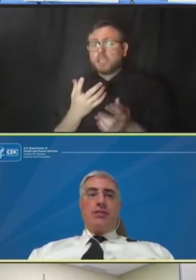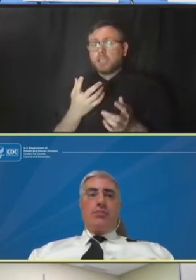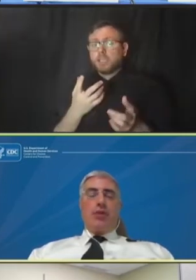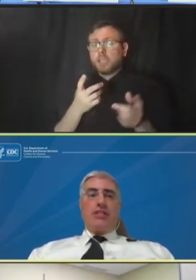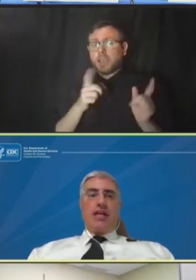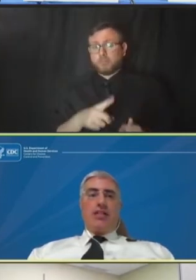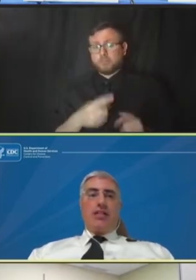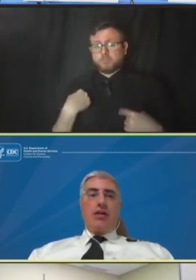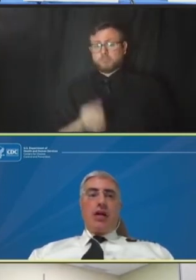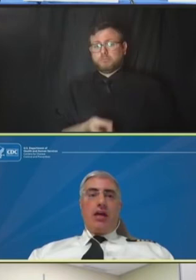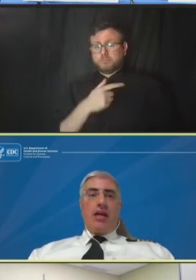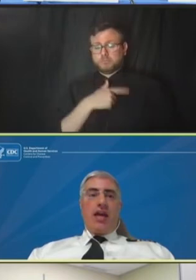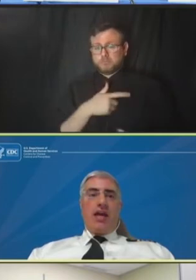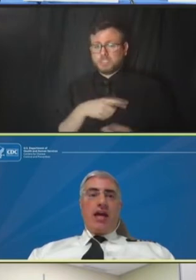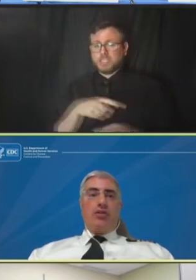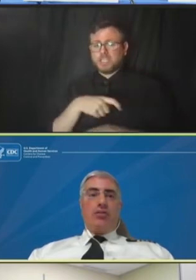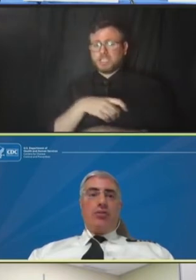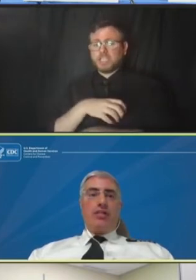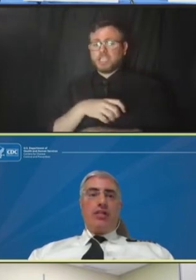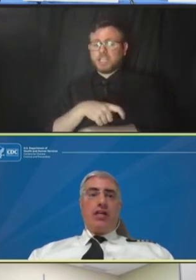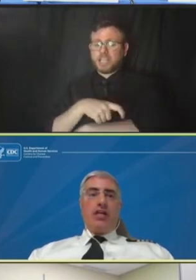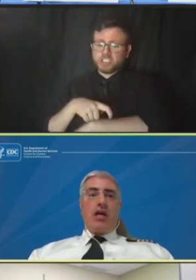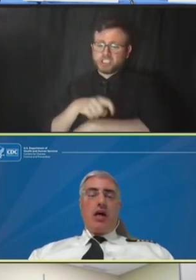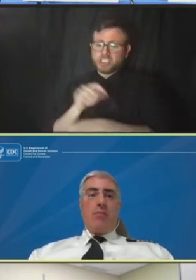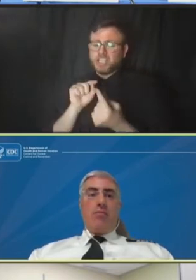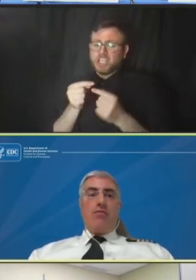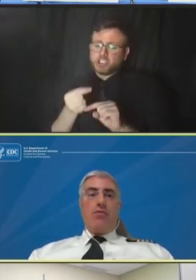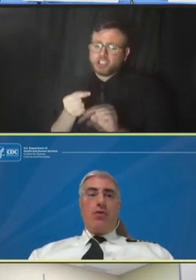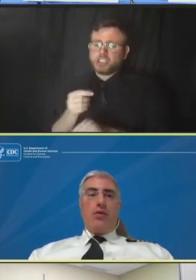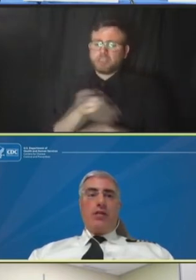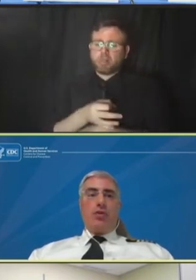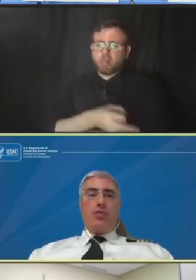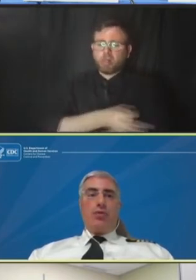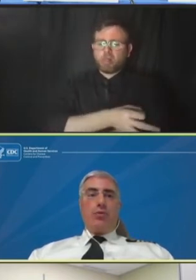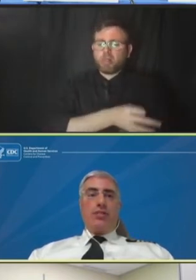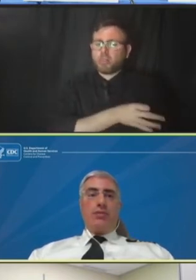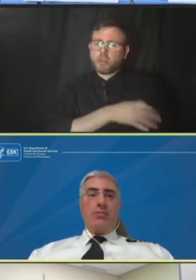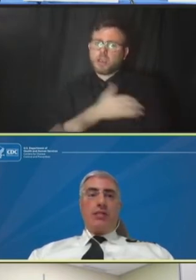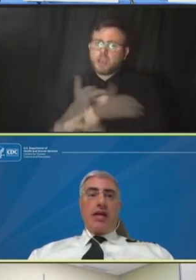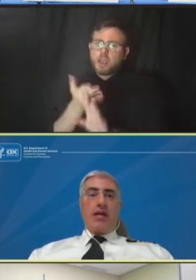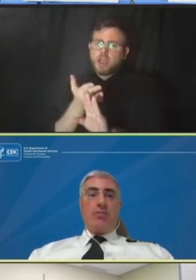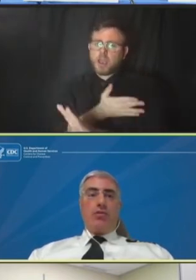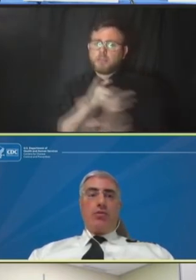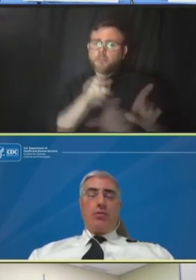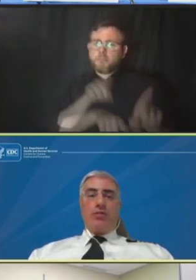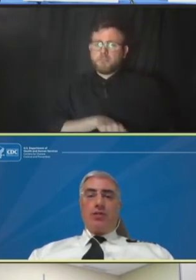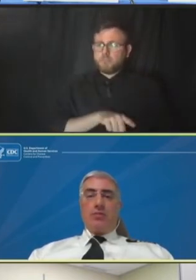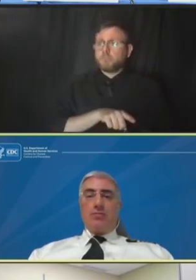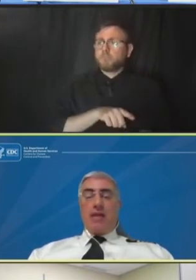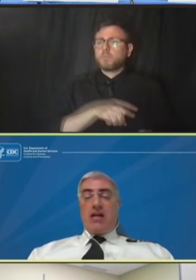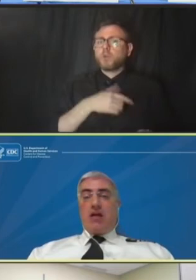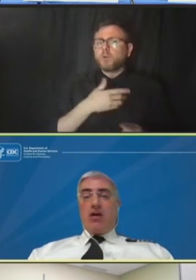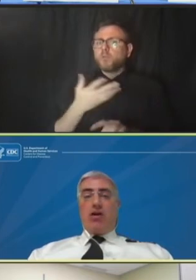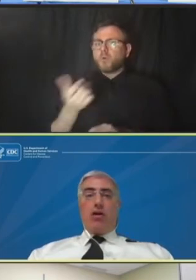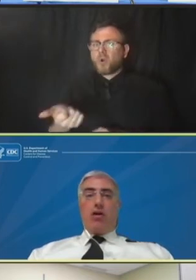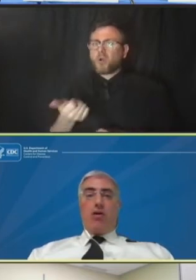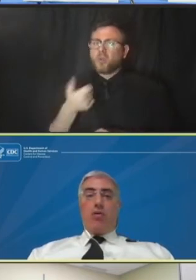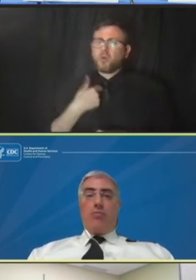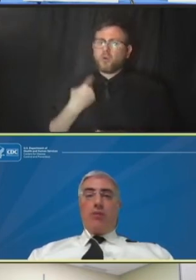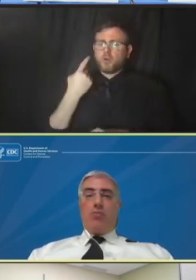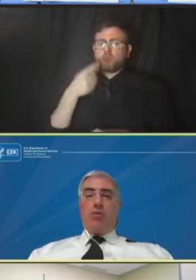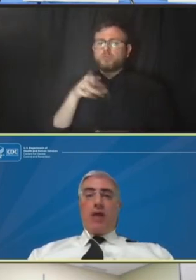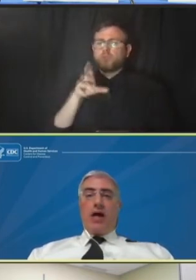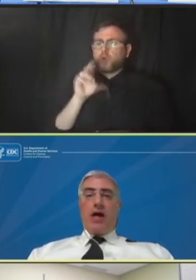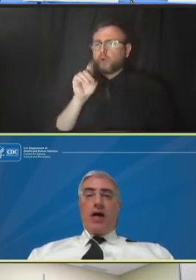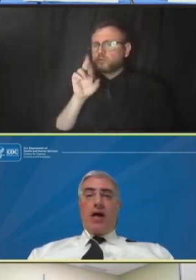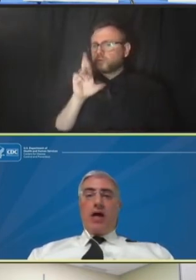lesion presentation can actually proceed before these prodromal symptoms, and the prodromal symptoms may not occur at all or be